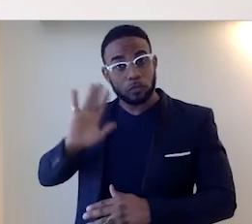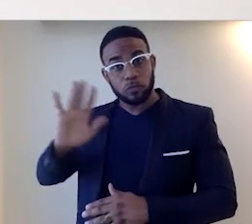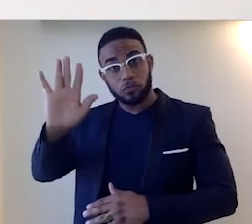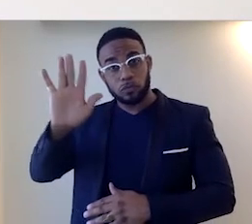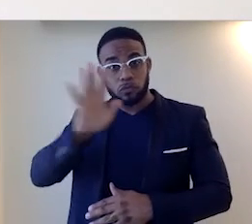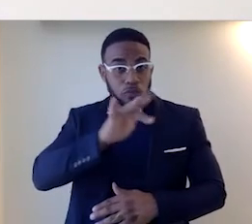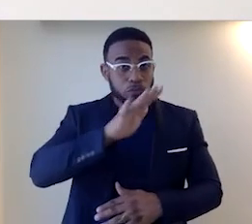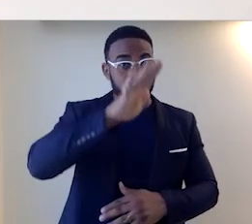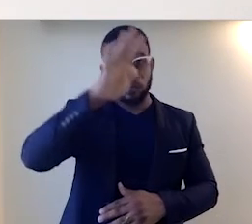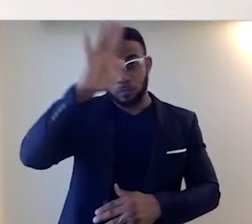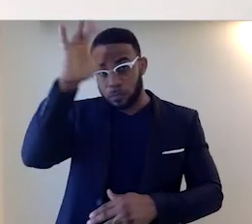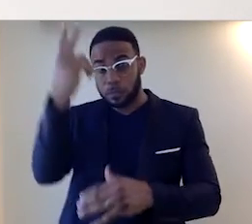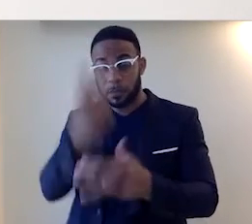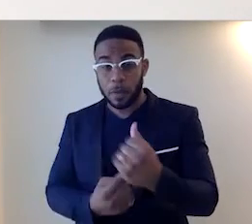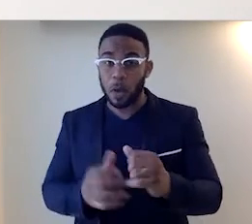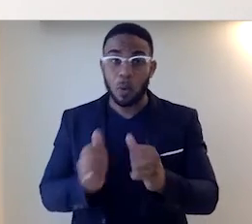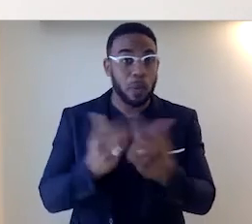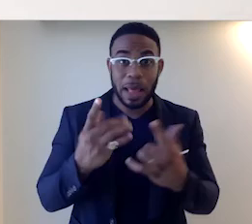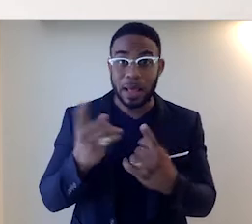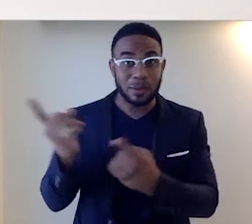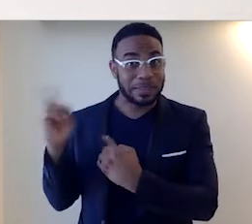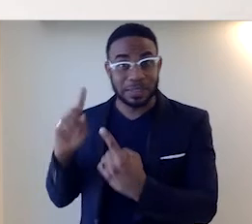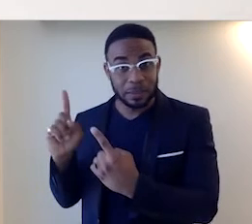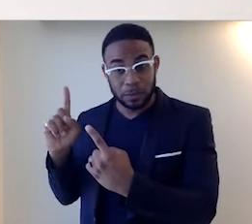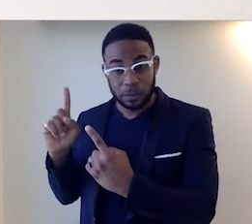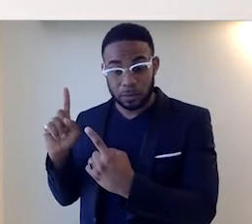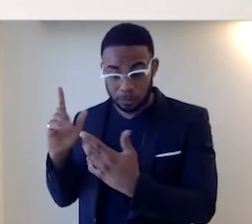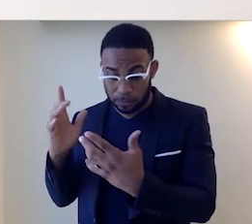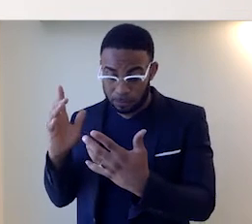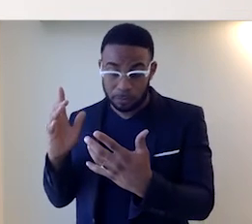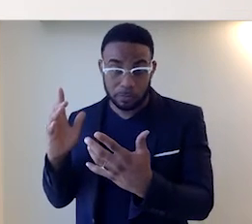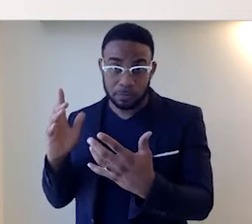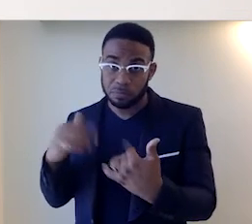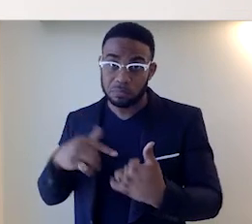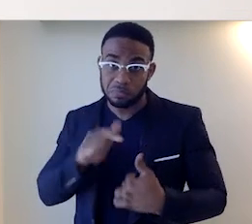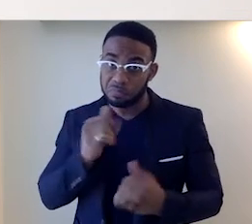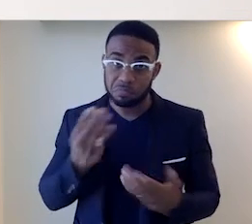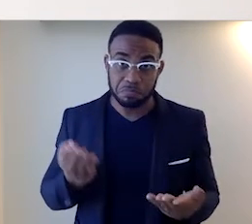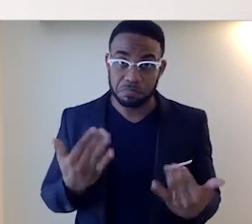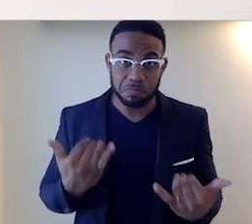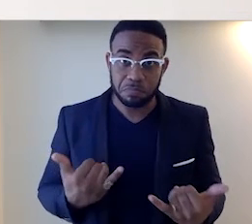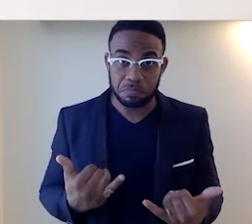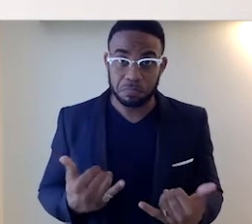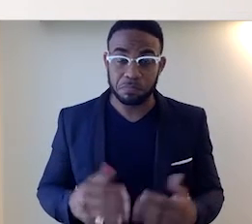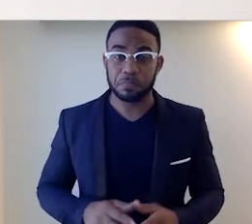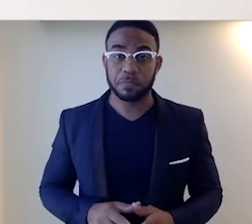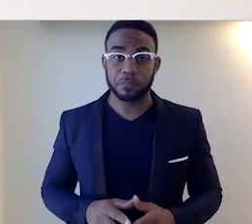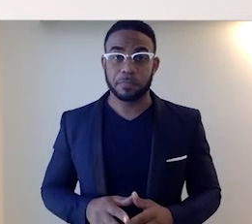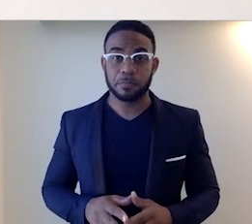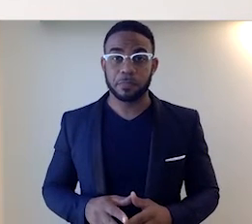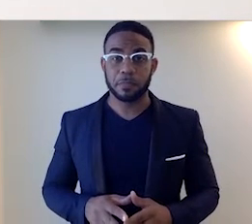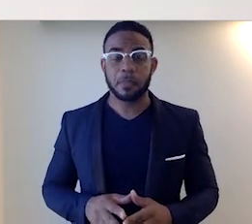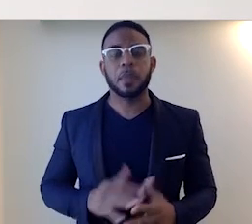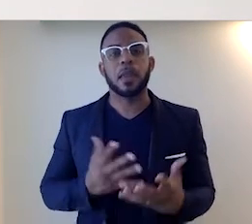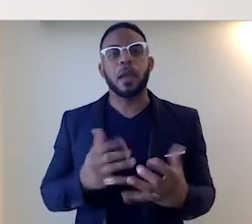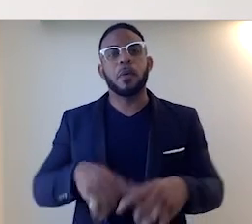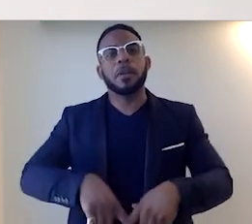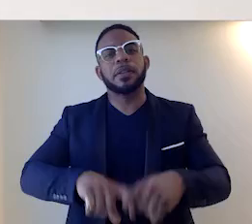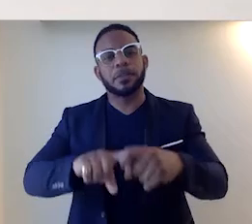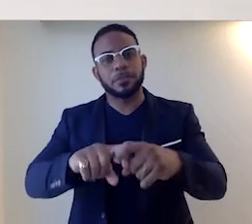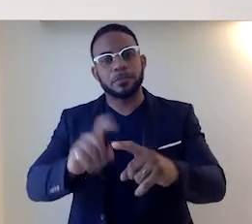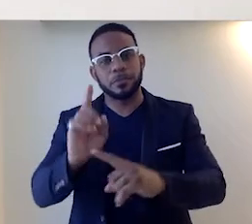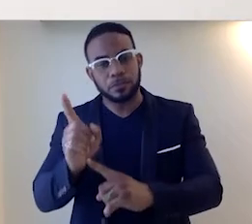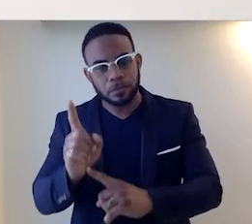forefathers. Without them, I would not be here today. I want to take a